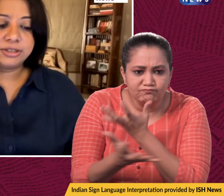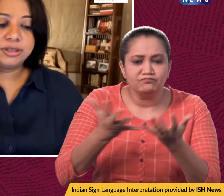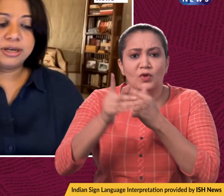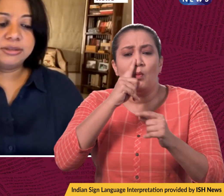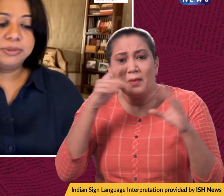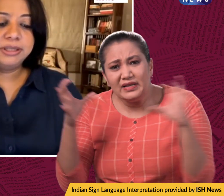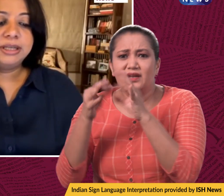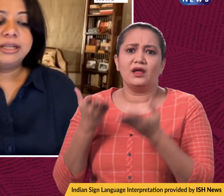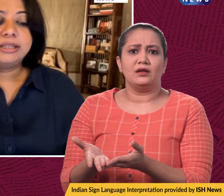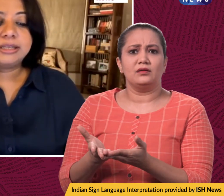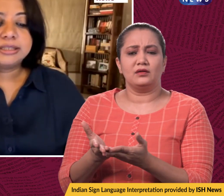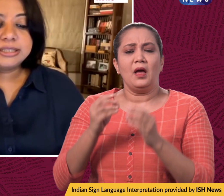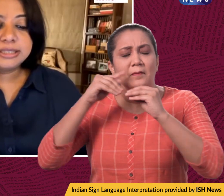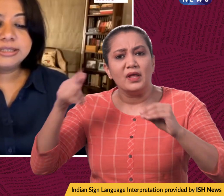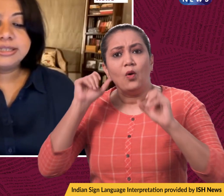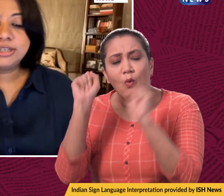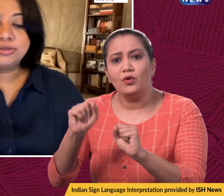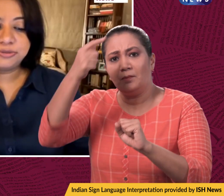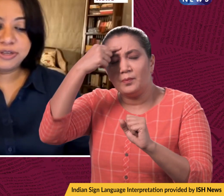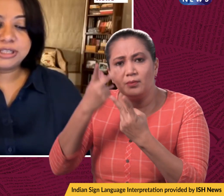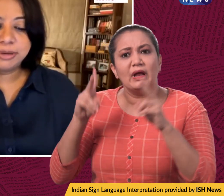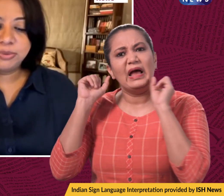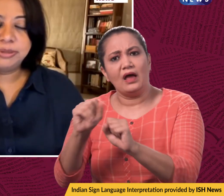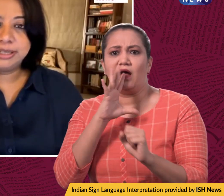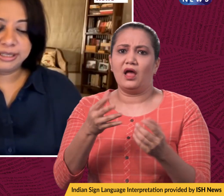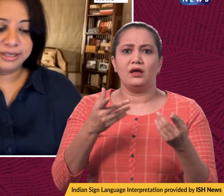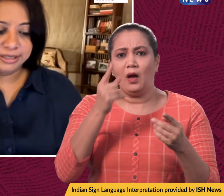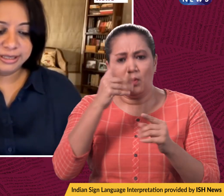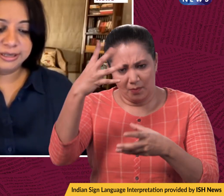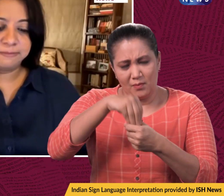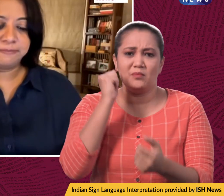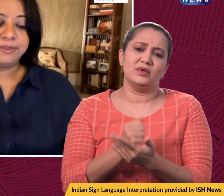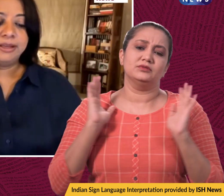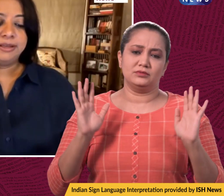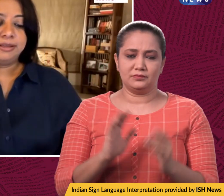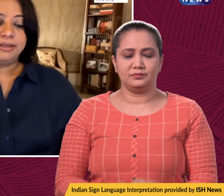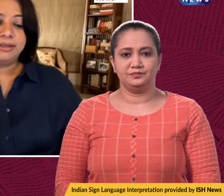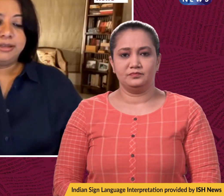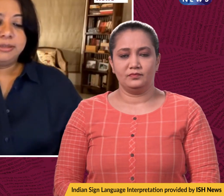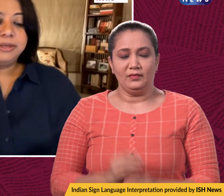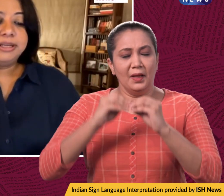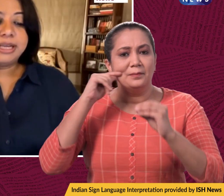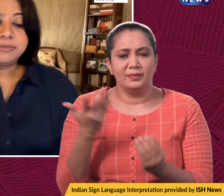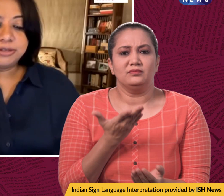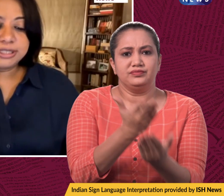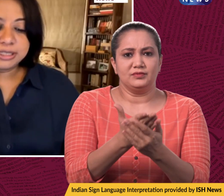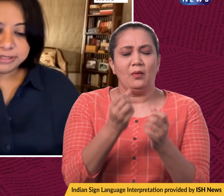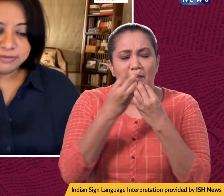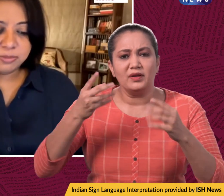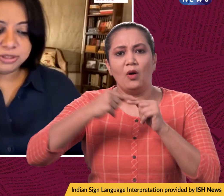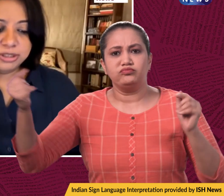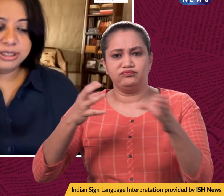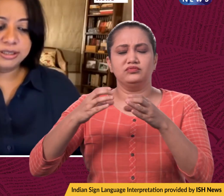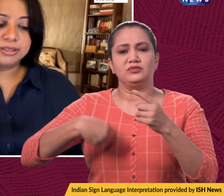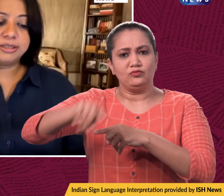the discussion around the bill that concerns the issues faced by women in India." The bill has been criticized by